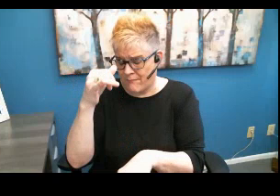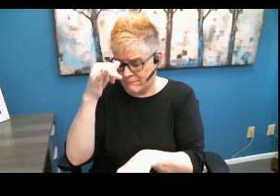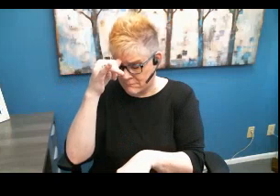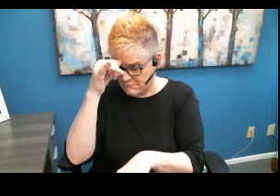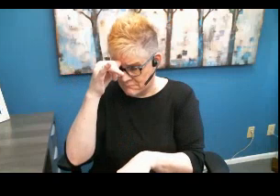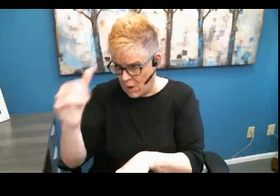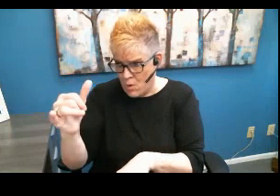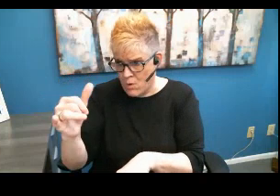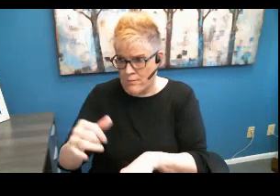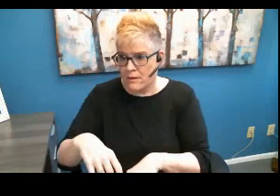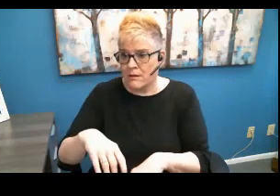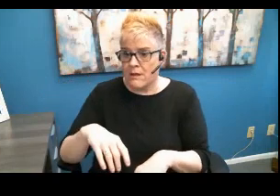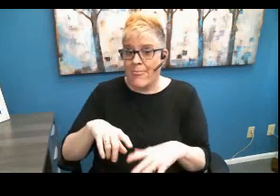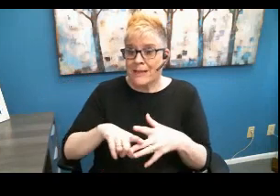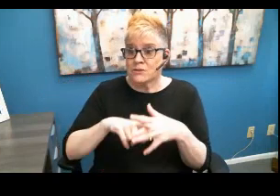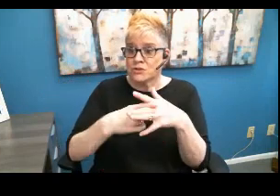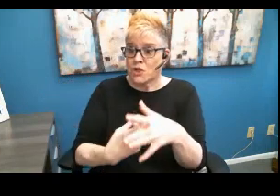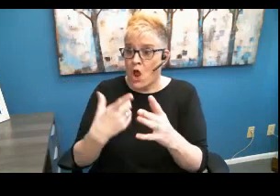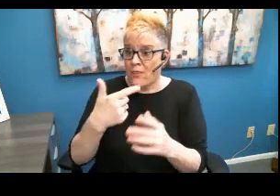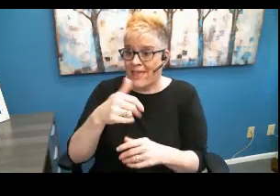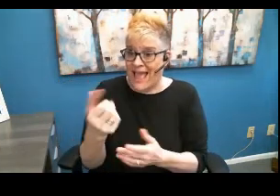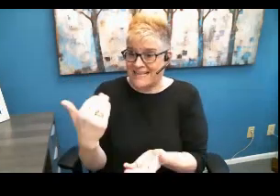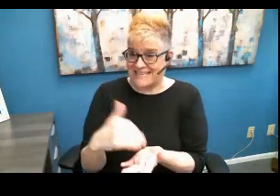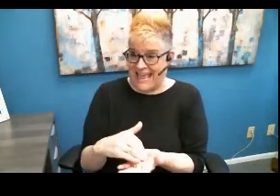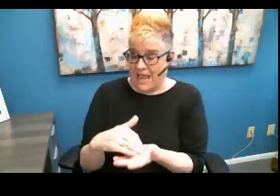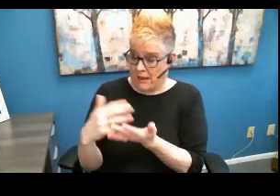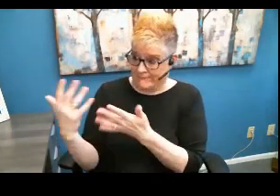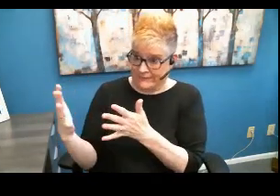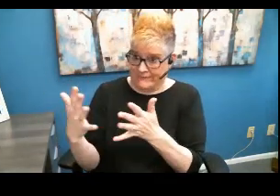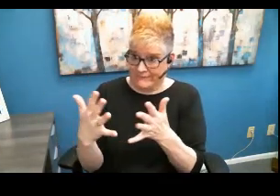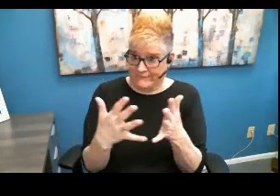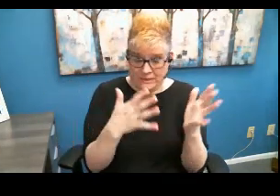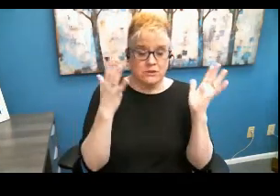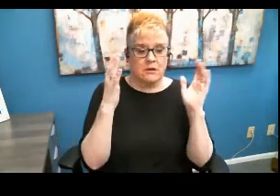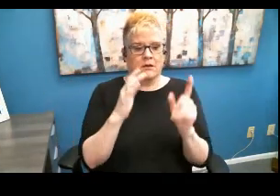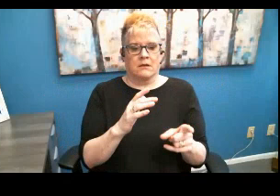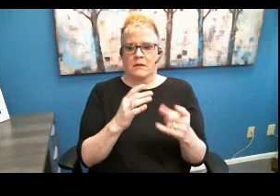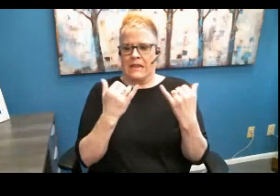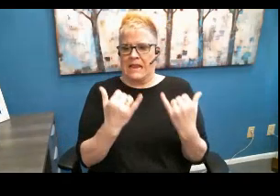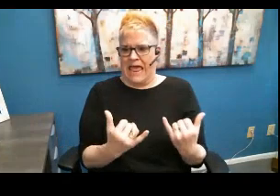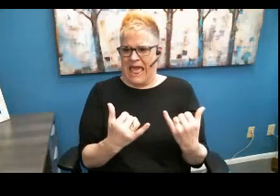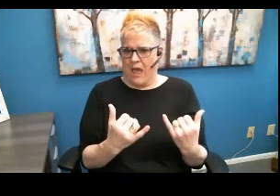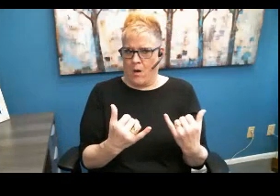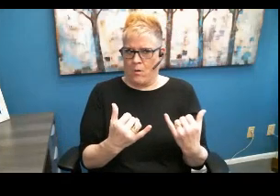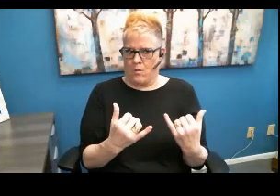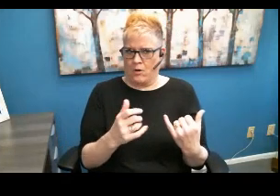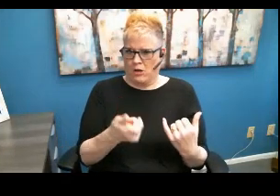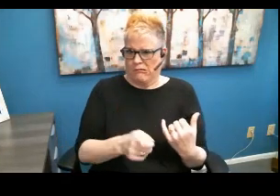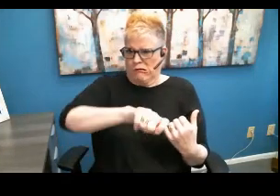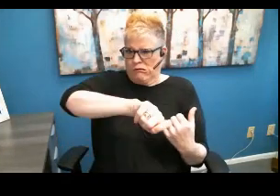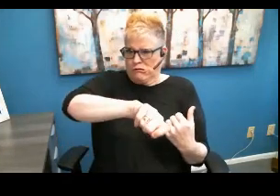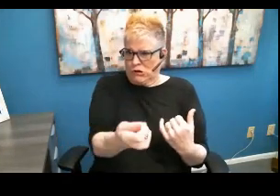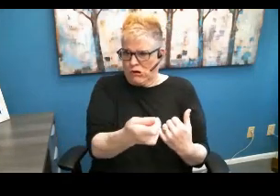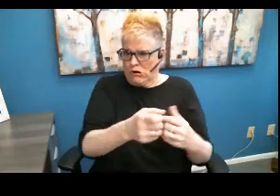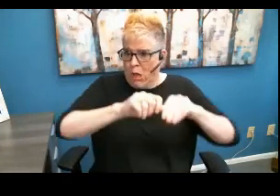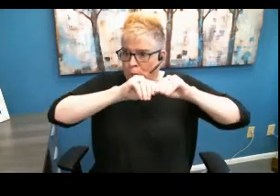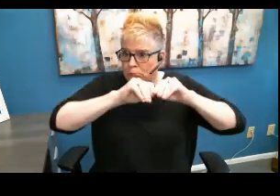natural gas, after we get through all those other bits, right? We have to do it in sections. We don't just like turn a valve and everyone